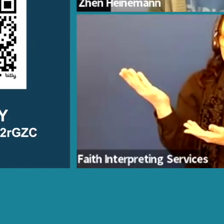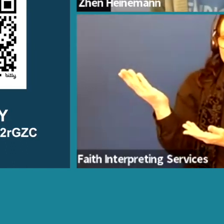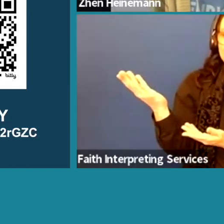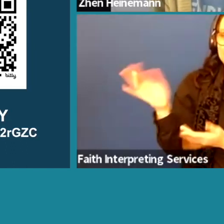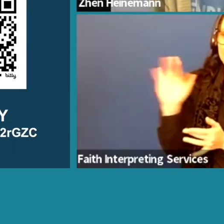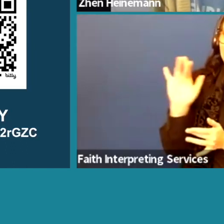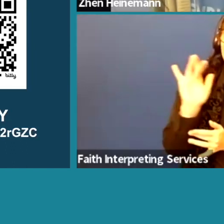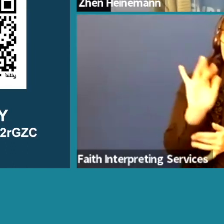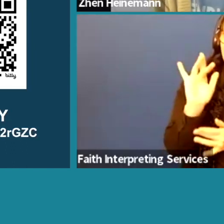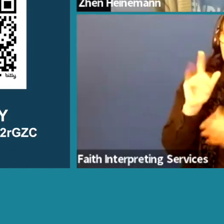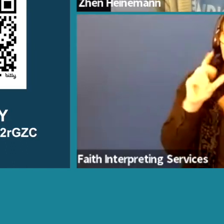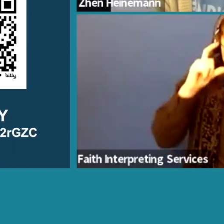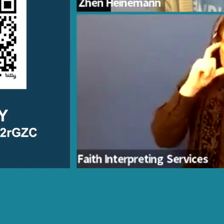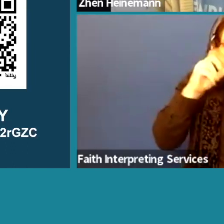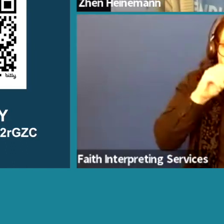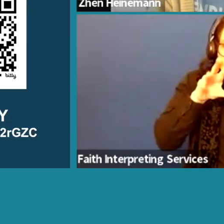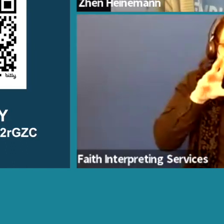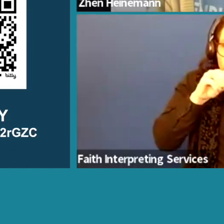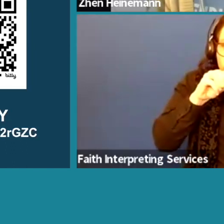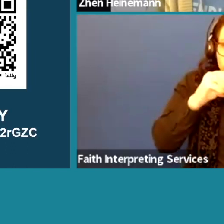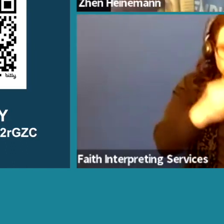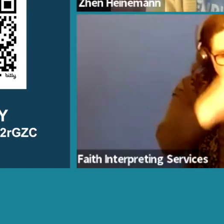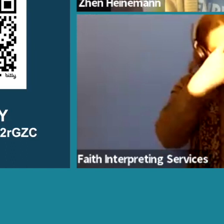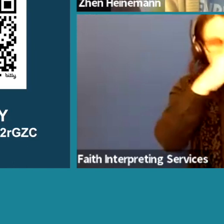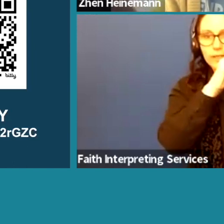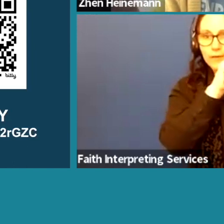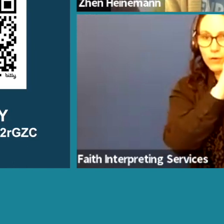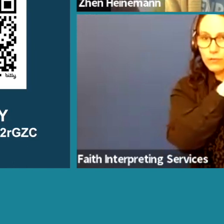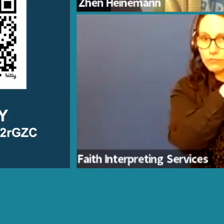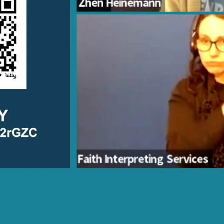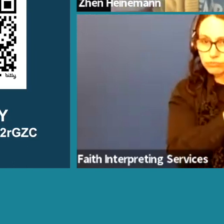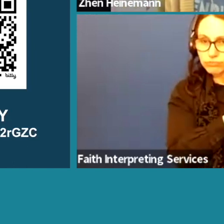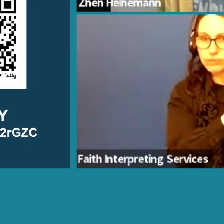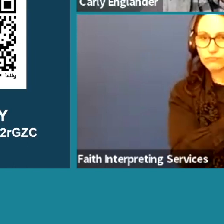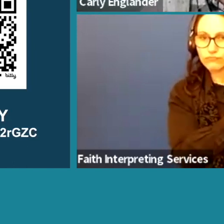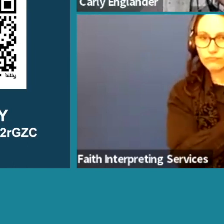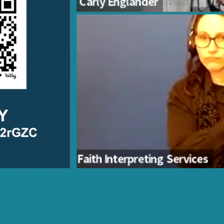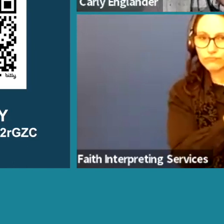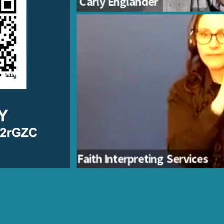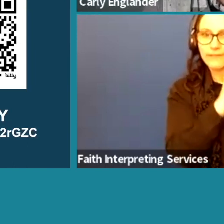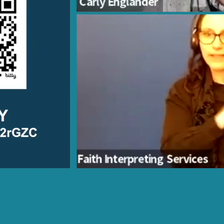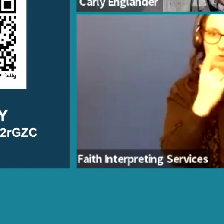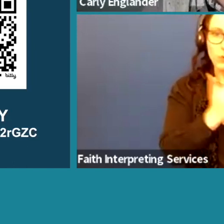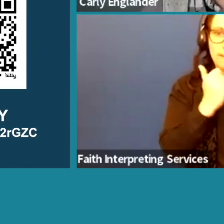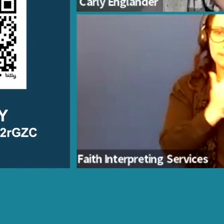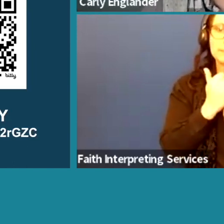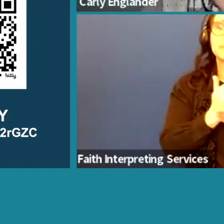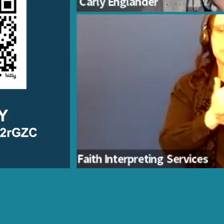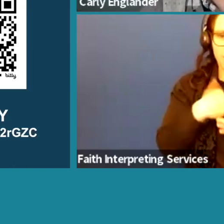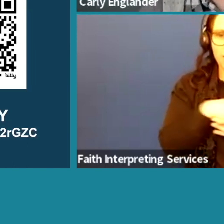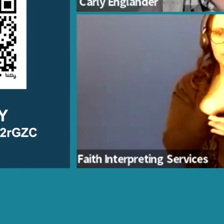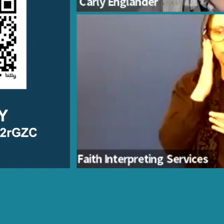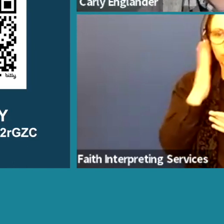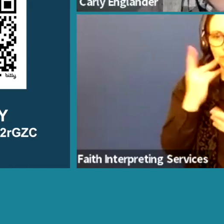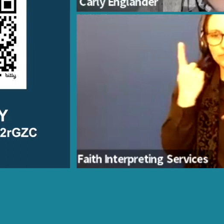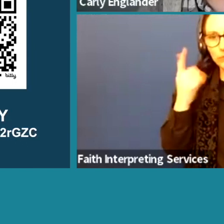take. Please complete it and help us out for the future. Carly, turning it over to you. Absolutely, thank you. At this time, we